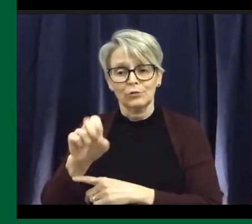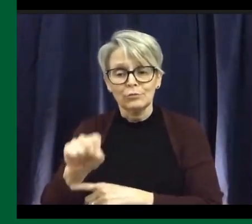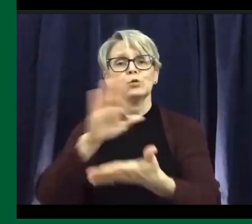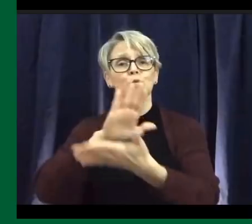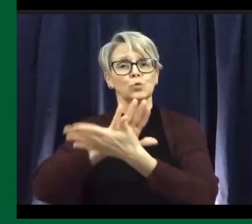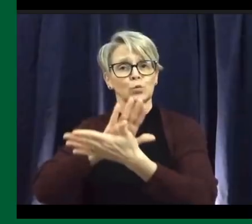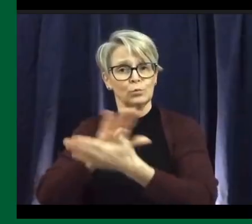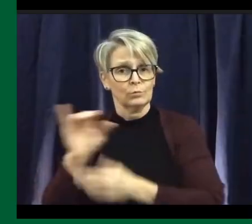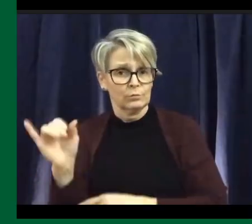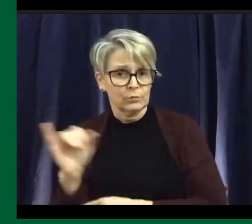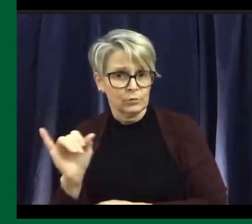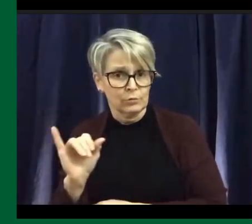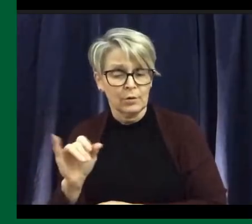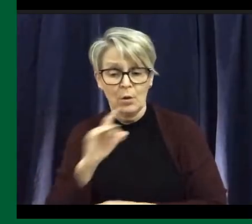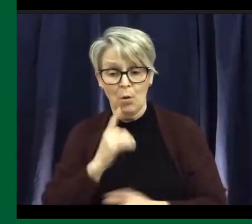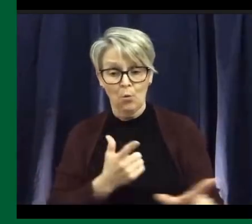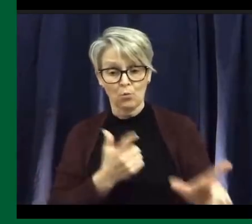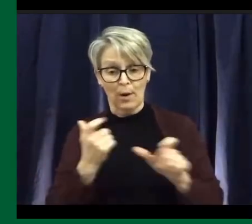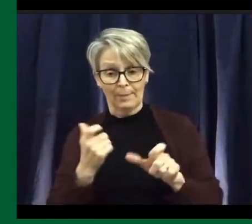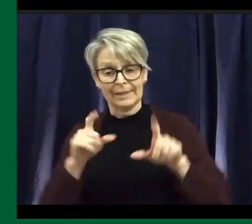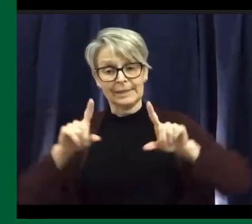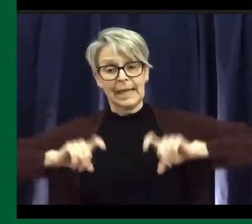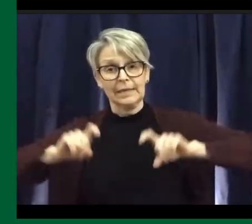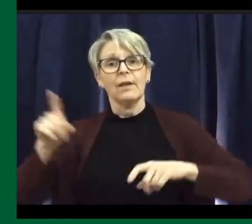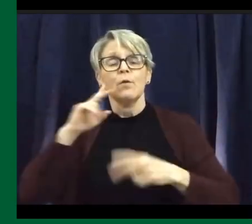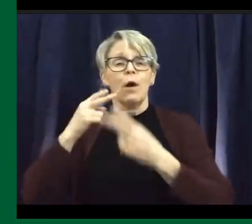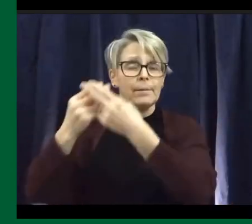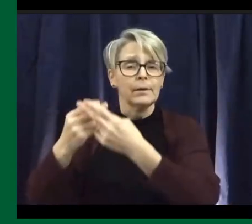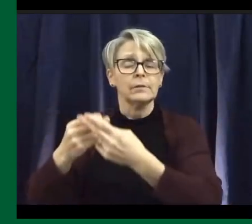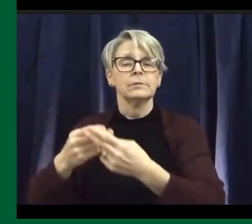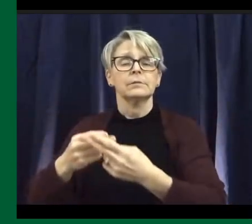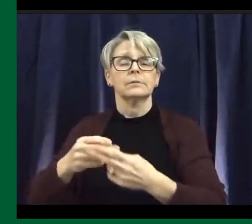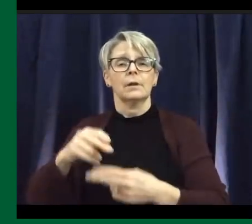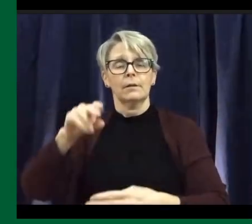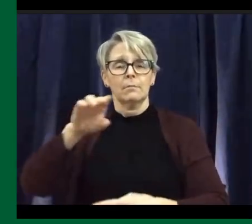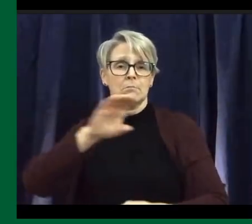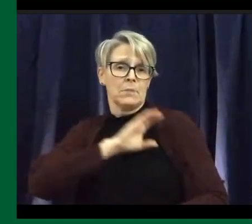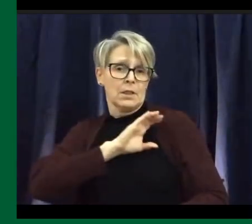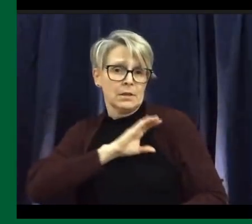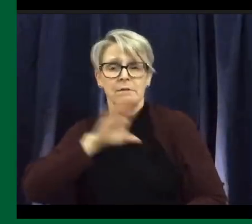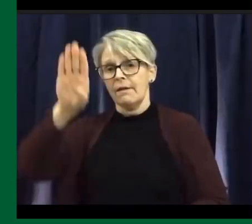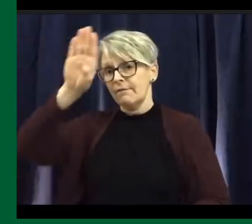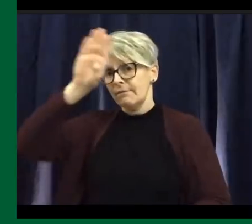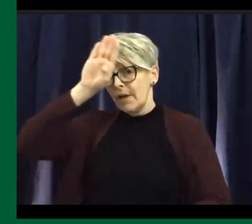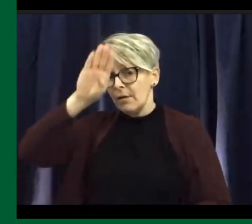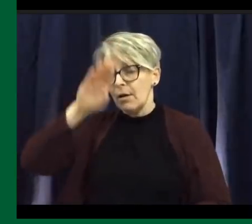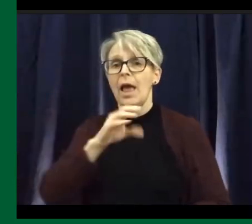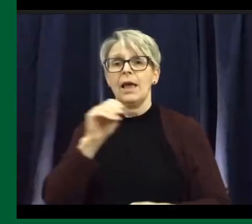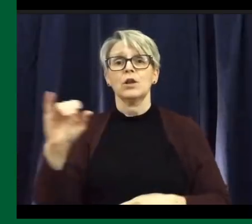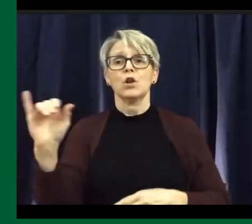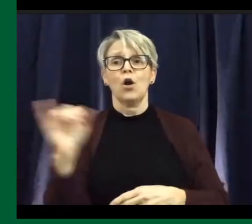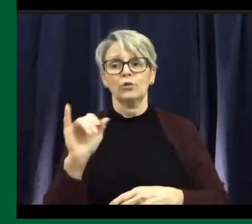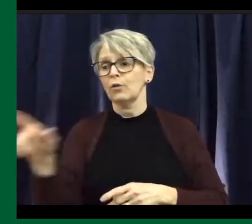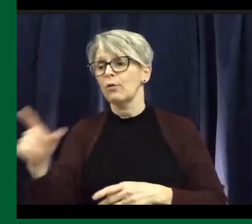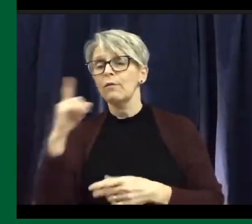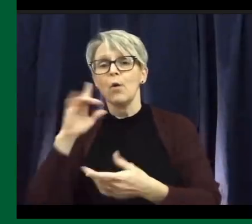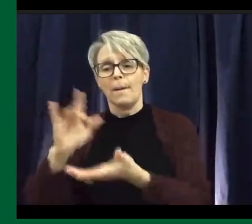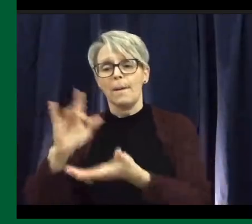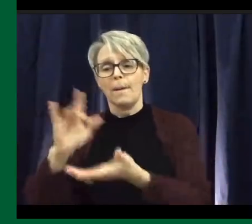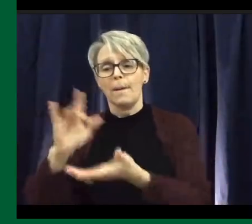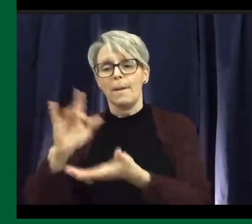will also be made available to ambulance, police, and fire services, as well as pharmacy and dental offices for staff that work within